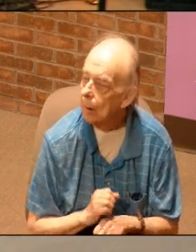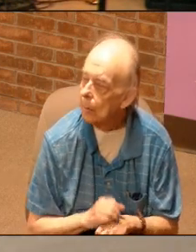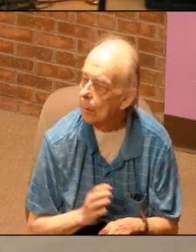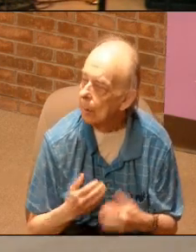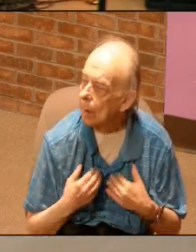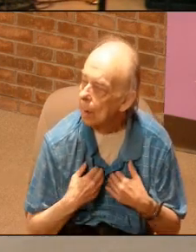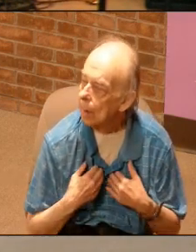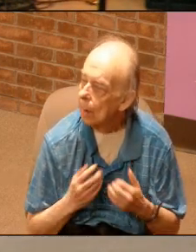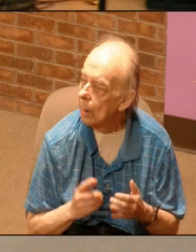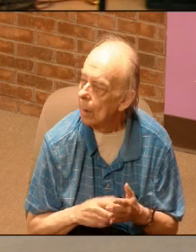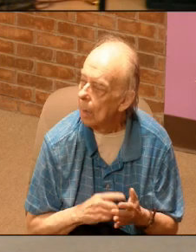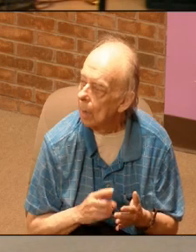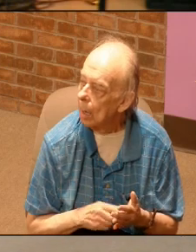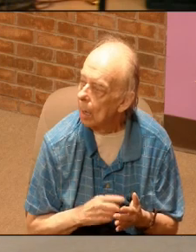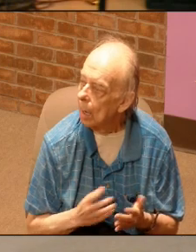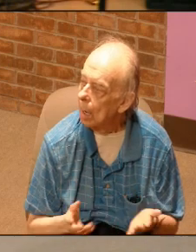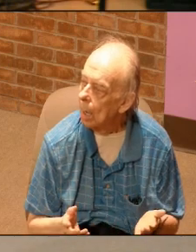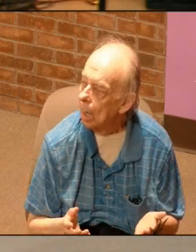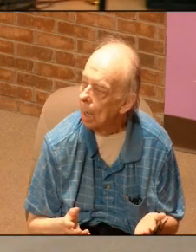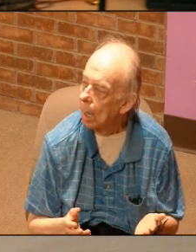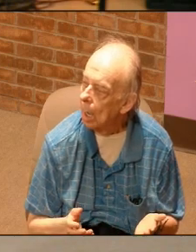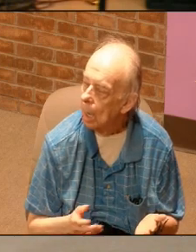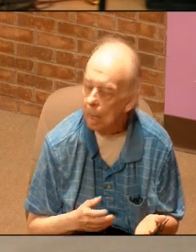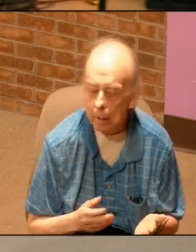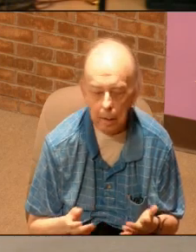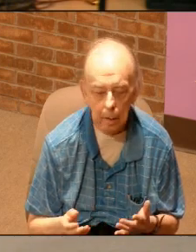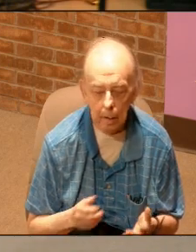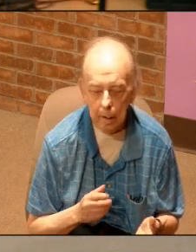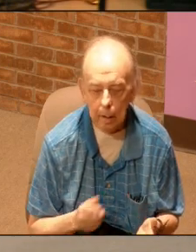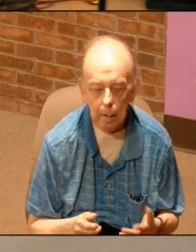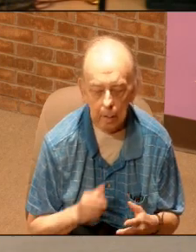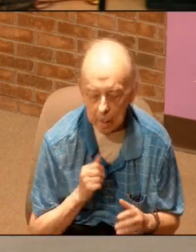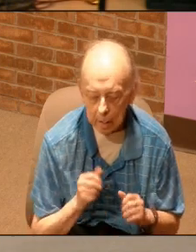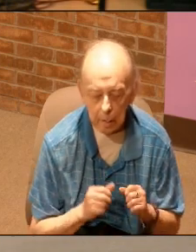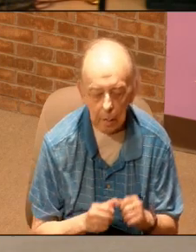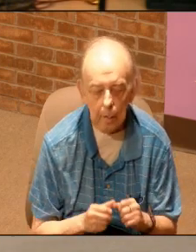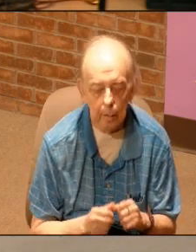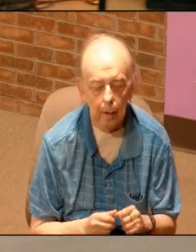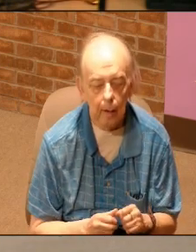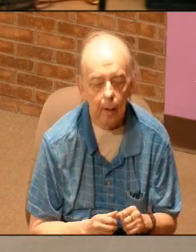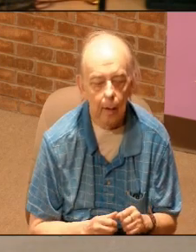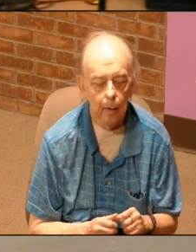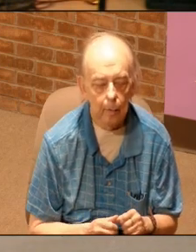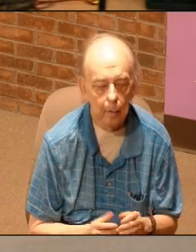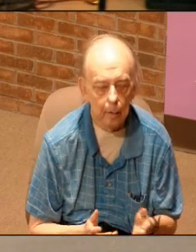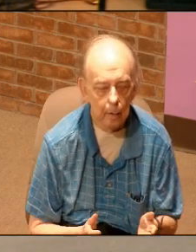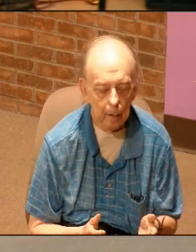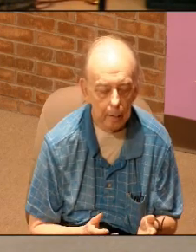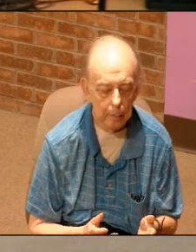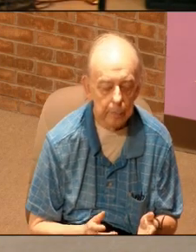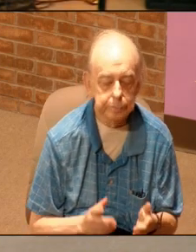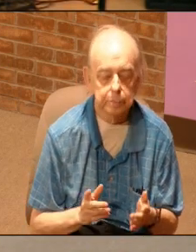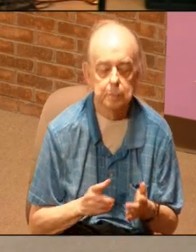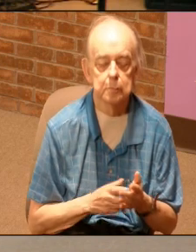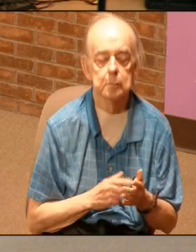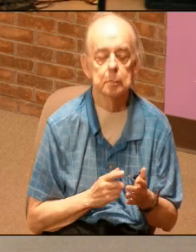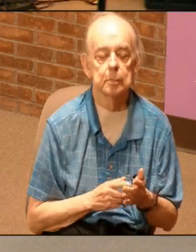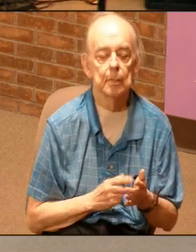have. Sometimes it's just something that does and continues to drive. And